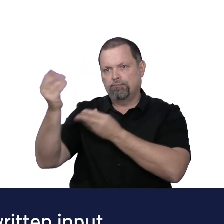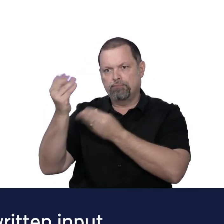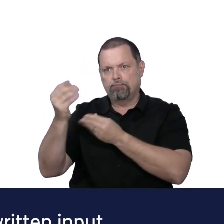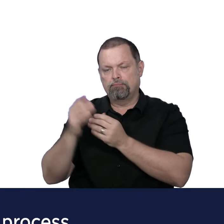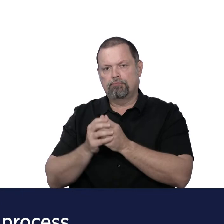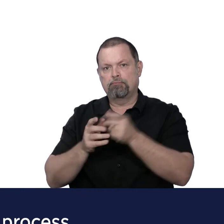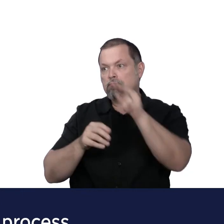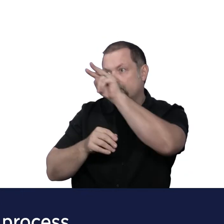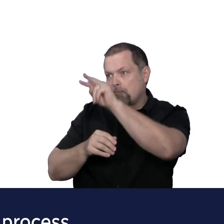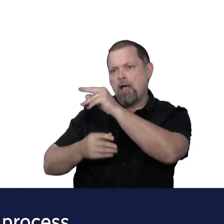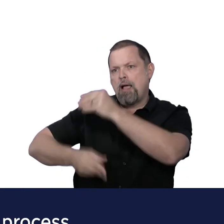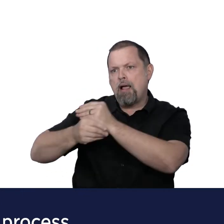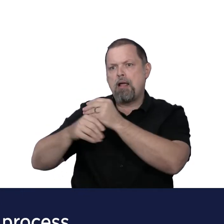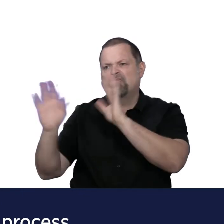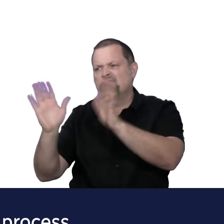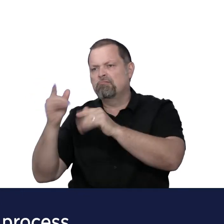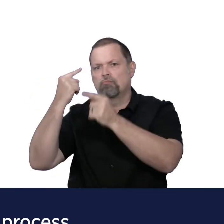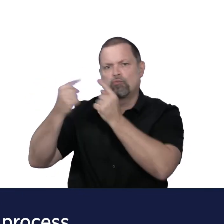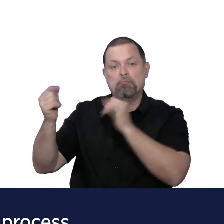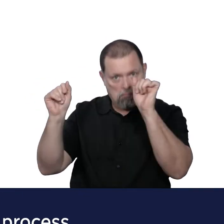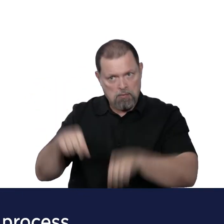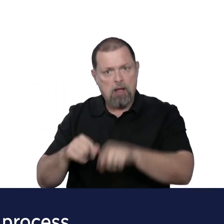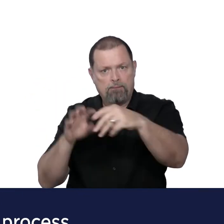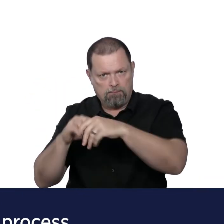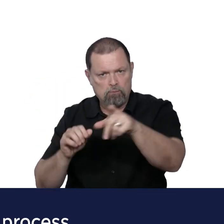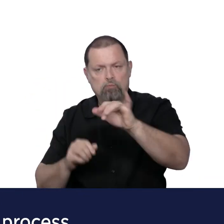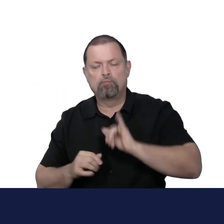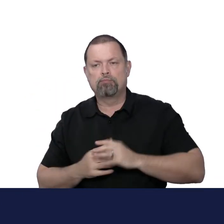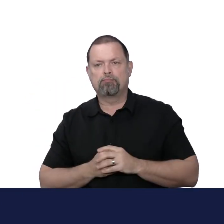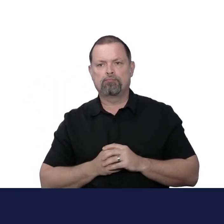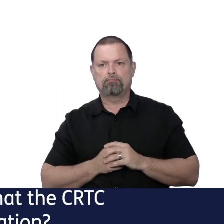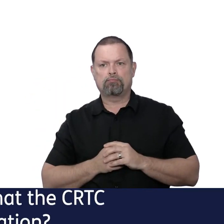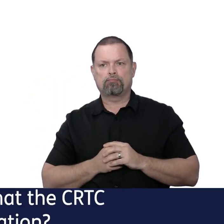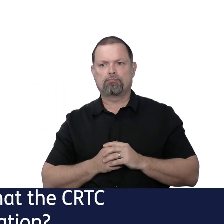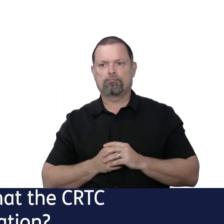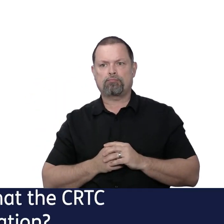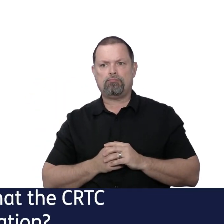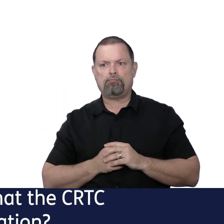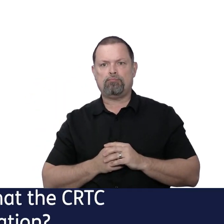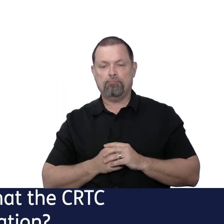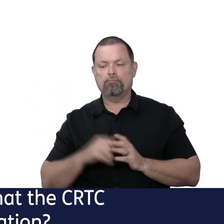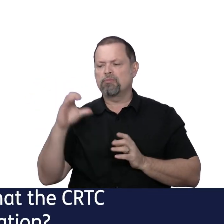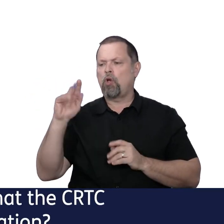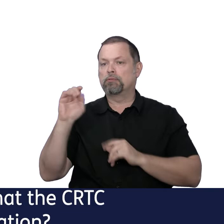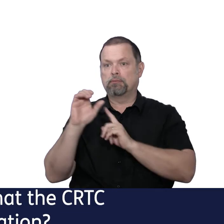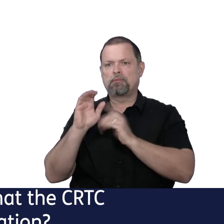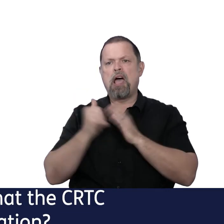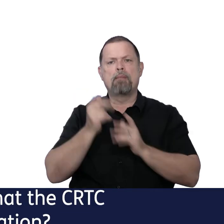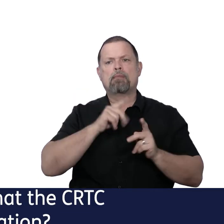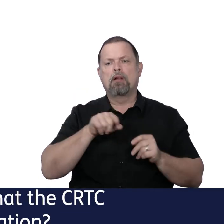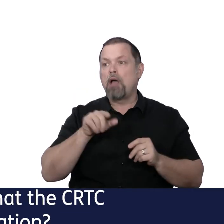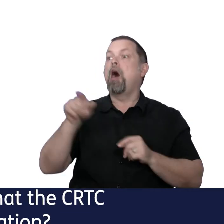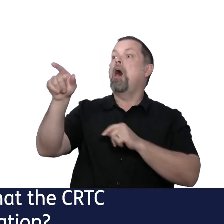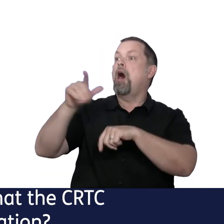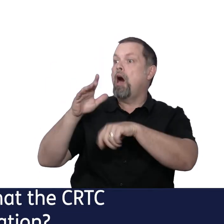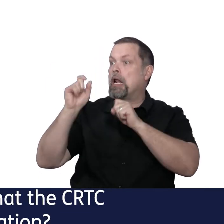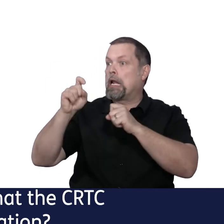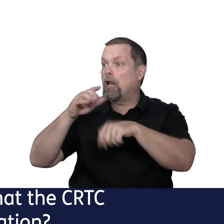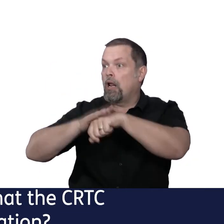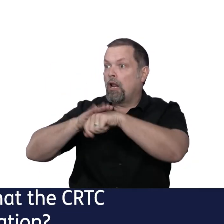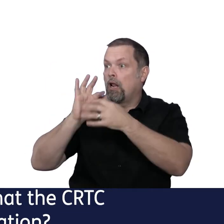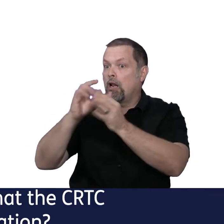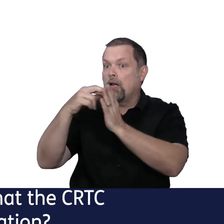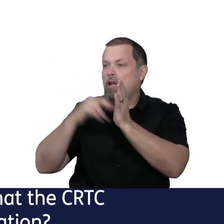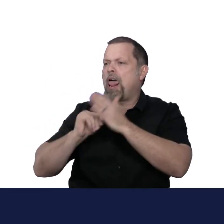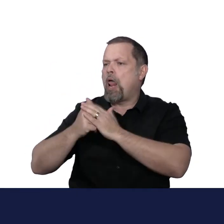written input from other people who are taking part in the process. How does someone find out that the CRTC is consulting